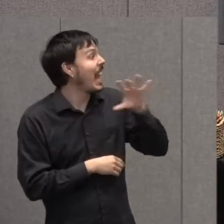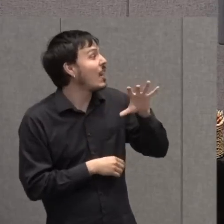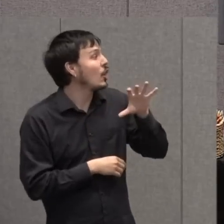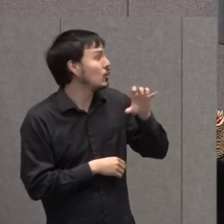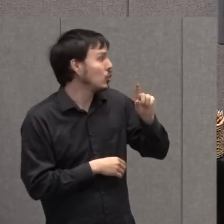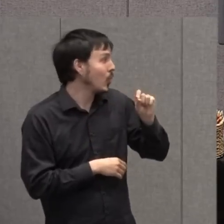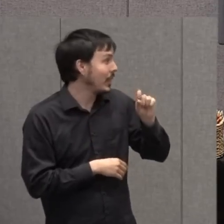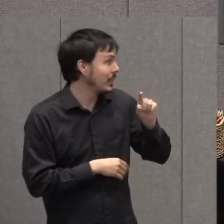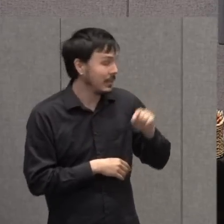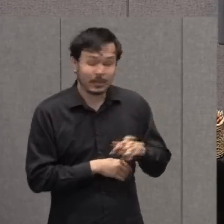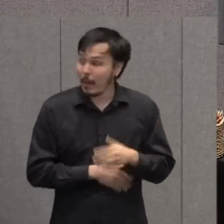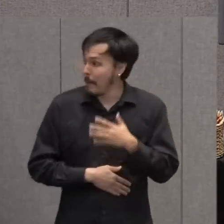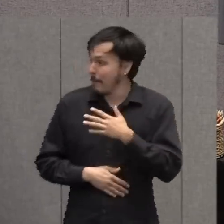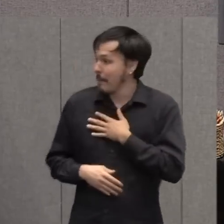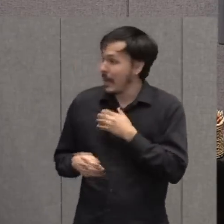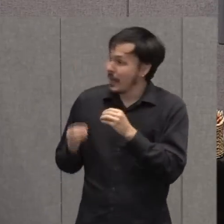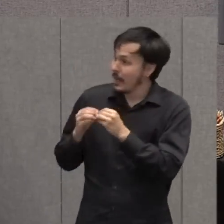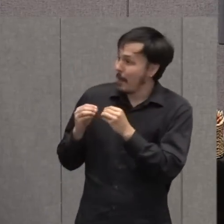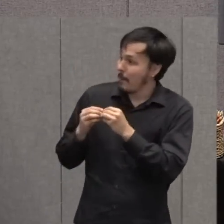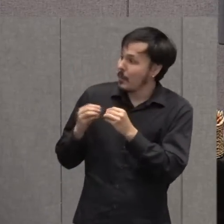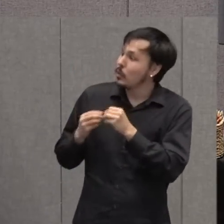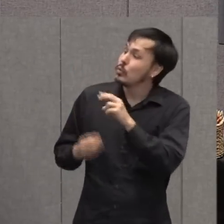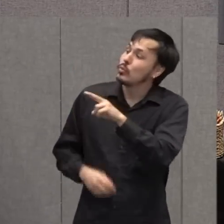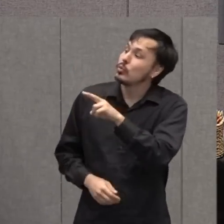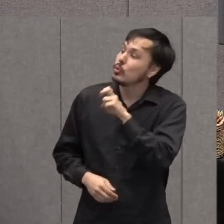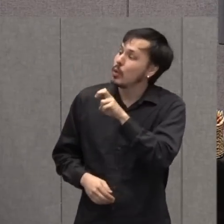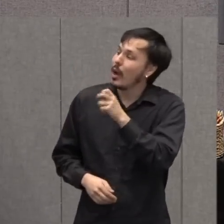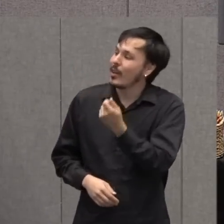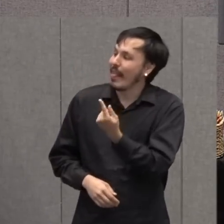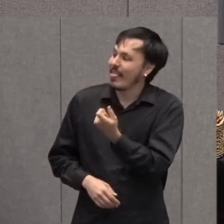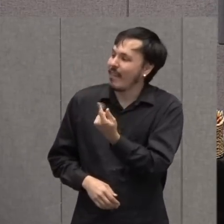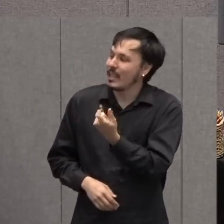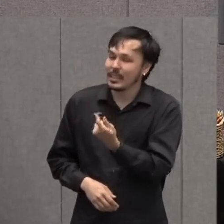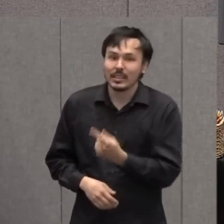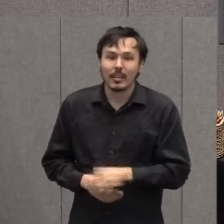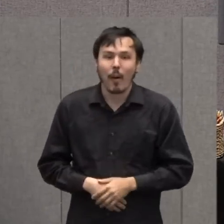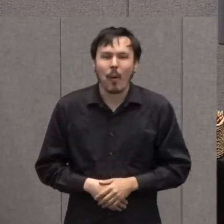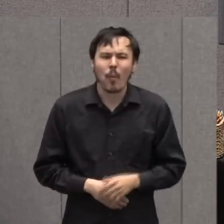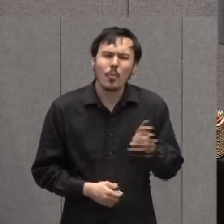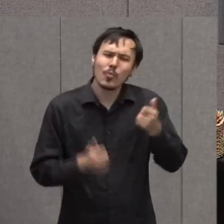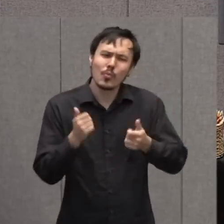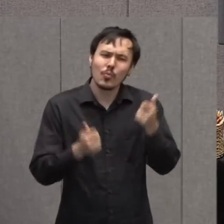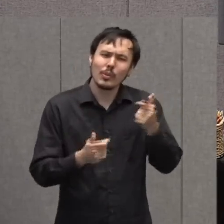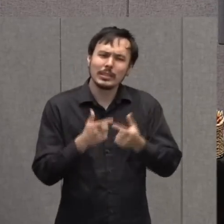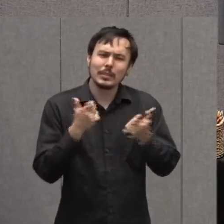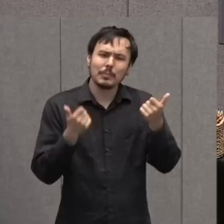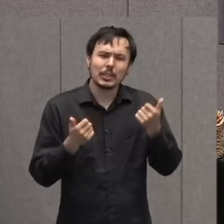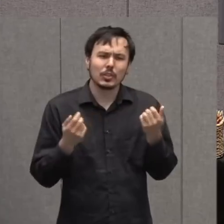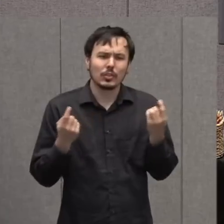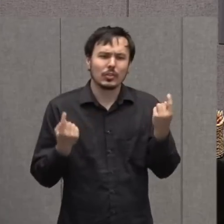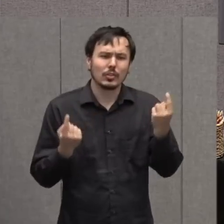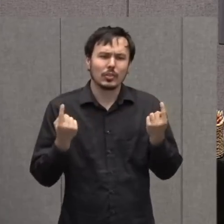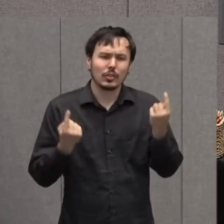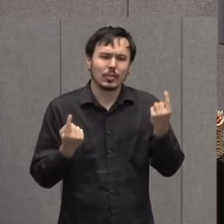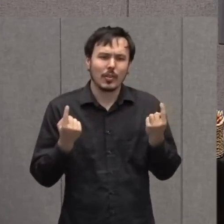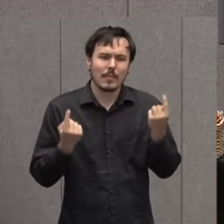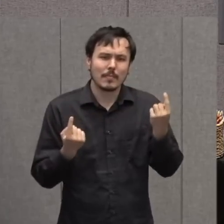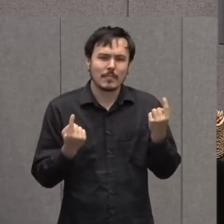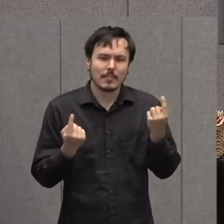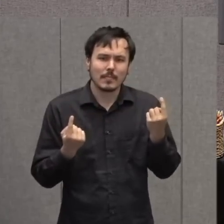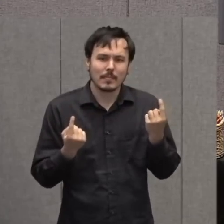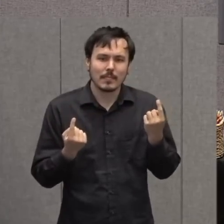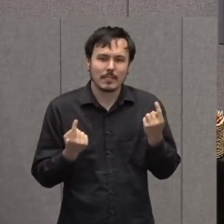820. I have the number 211. So Which one's bigger? Which one's bigger? The alligator would